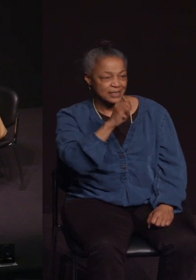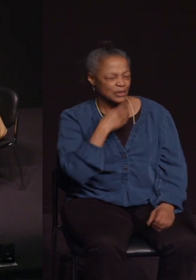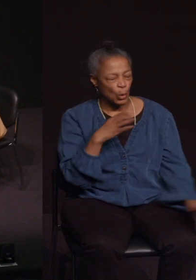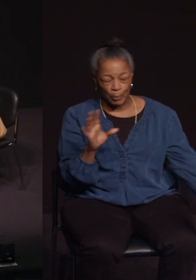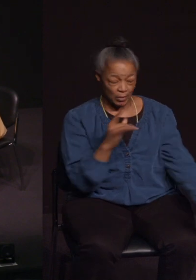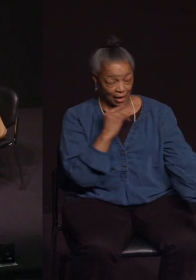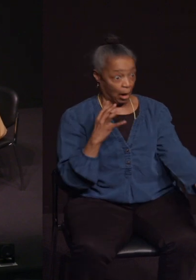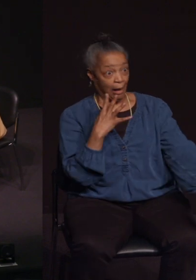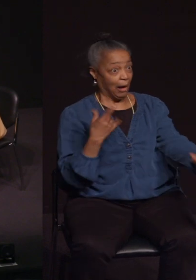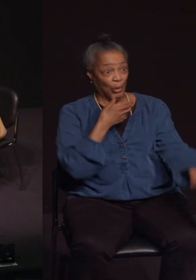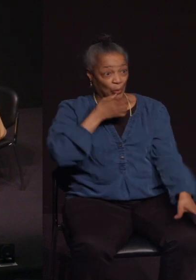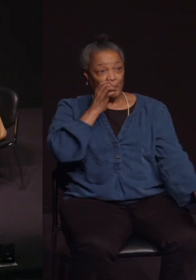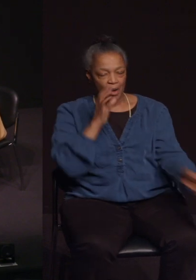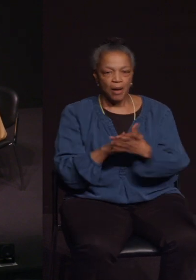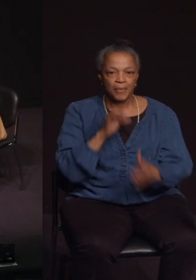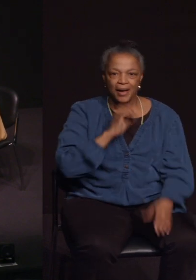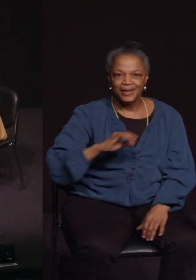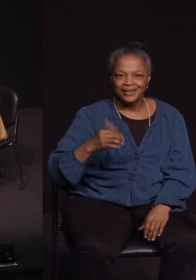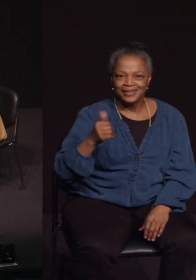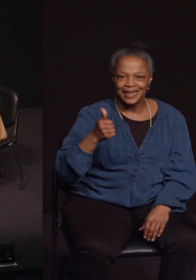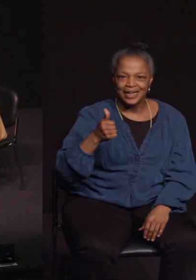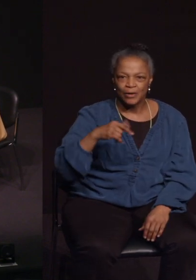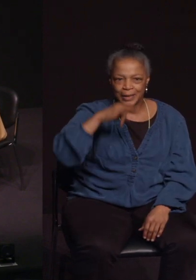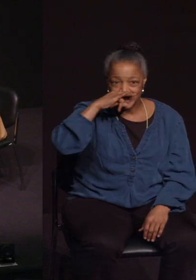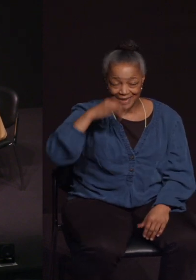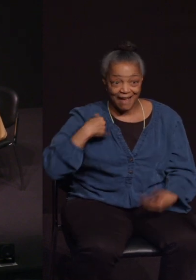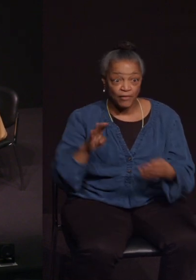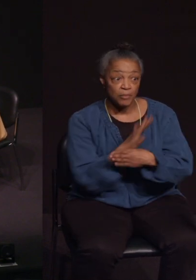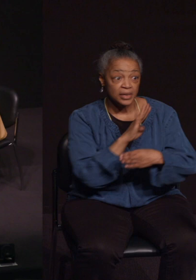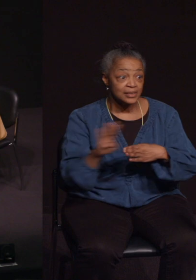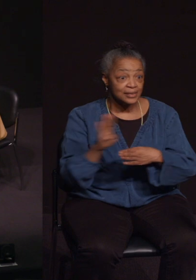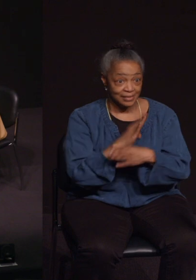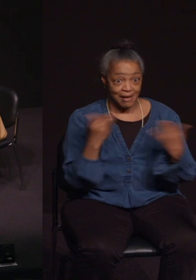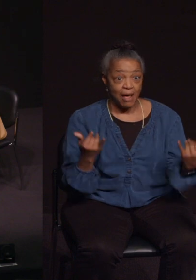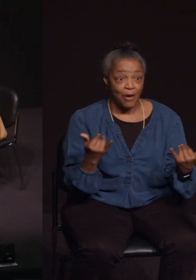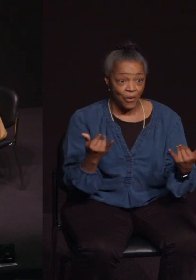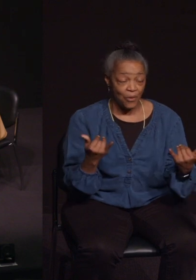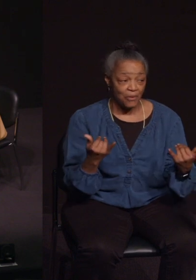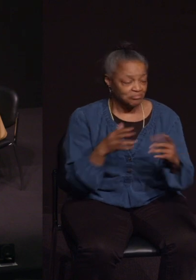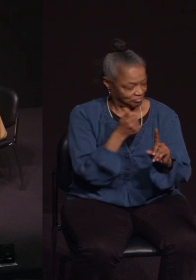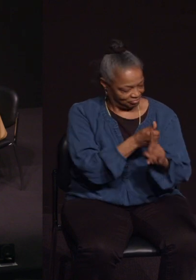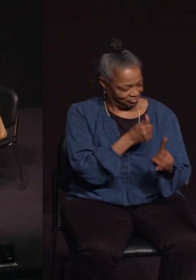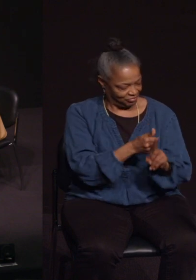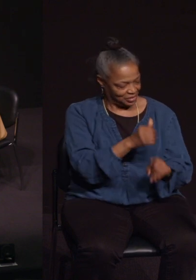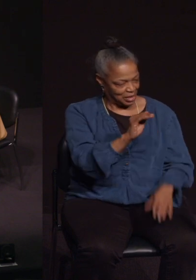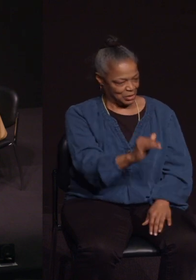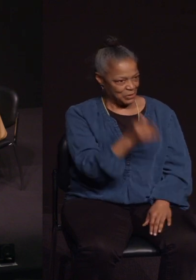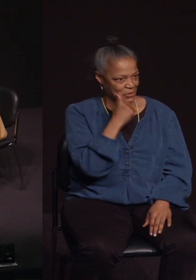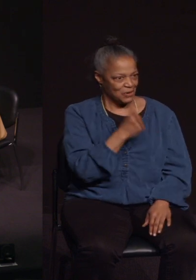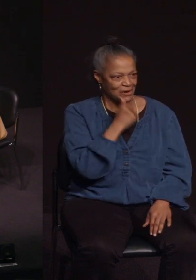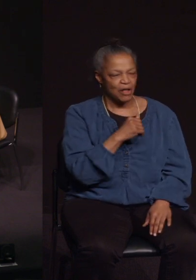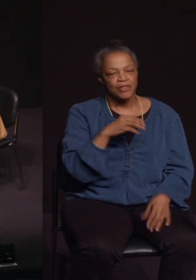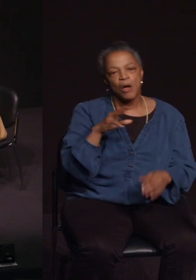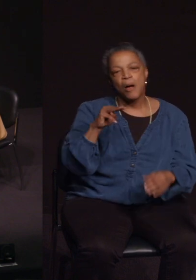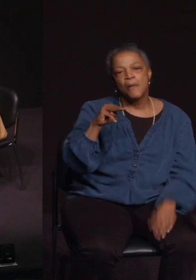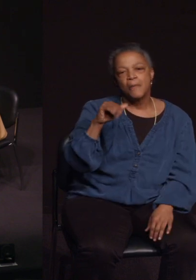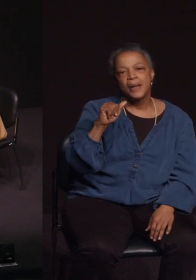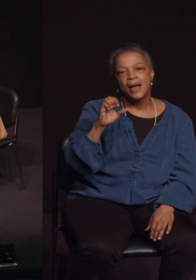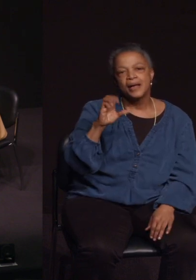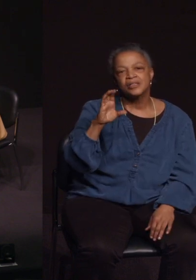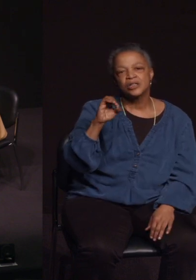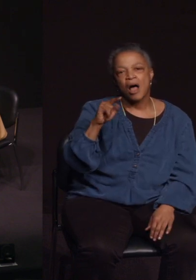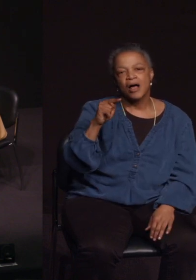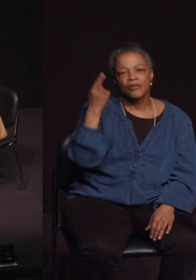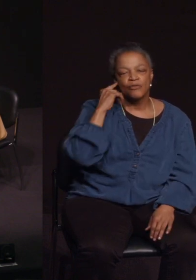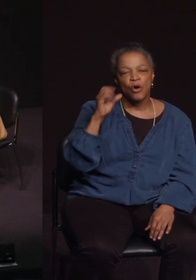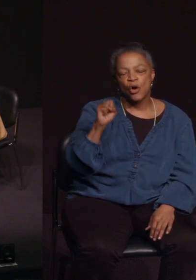in which my 10-year-old currently has a business doing, and she is their little mascot for the SWAT team.